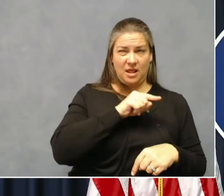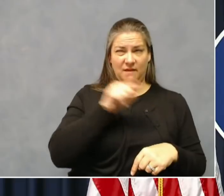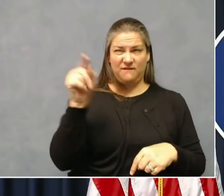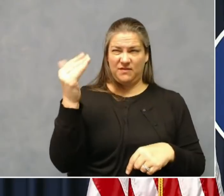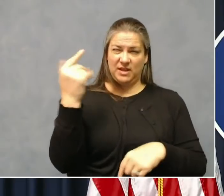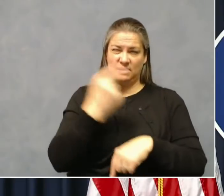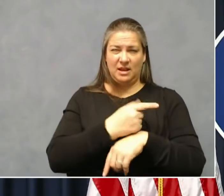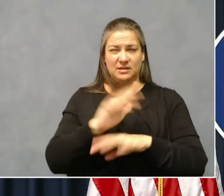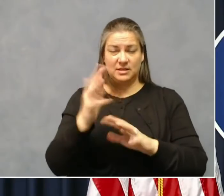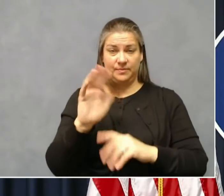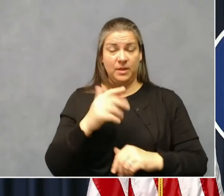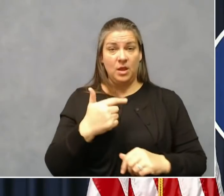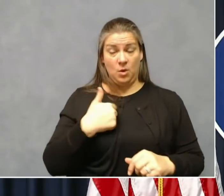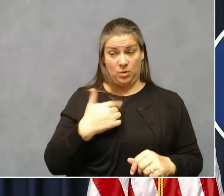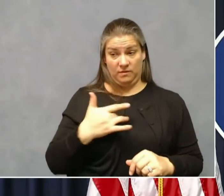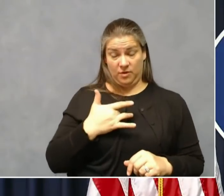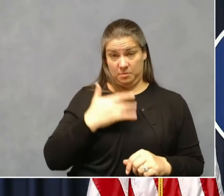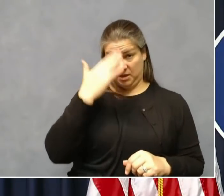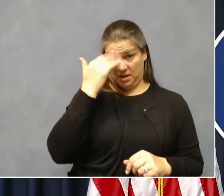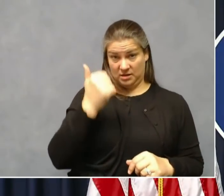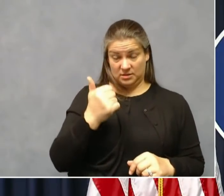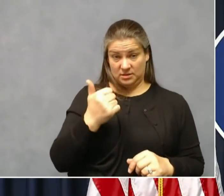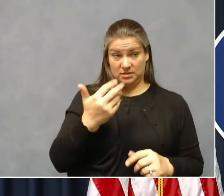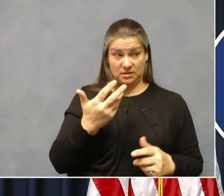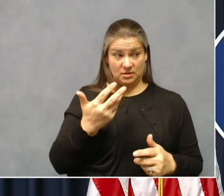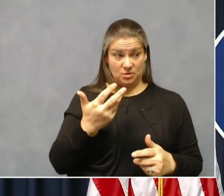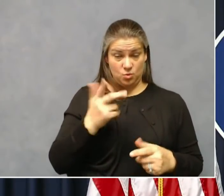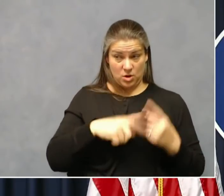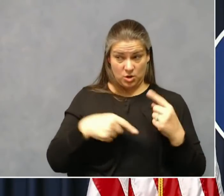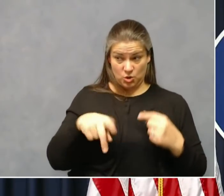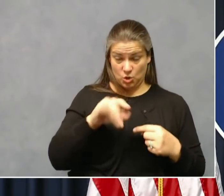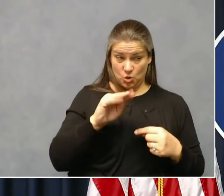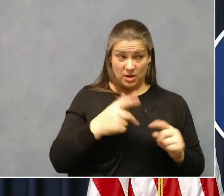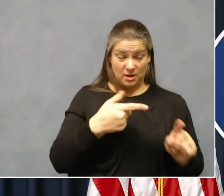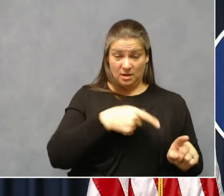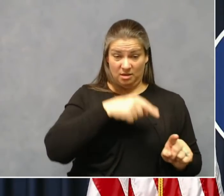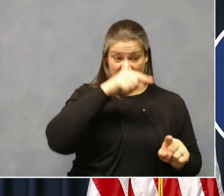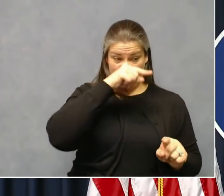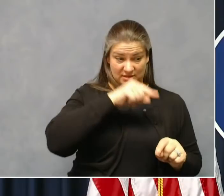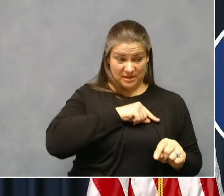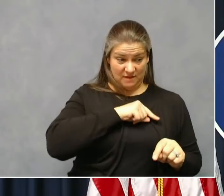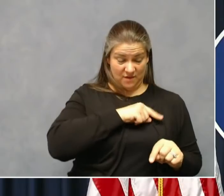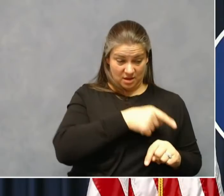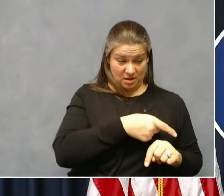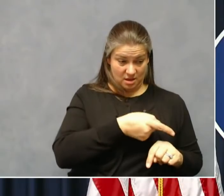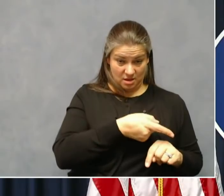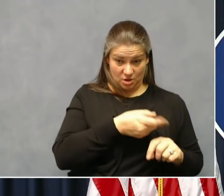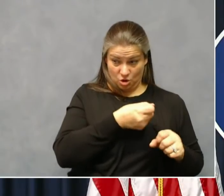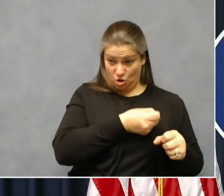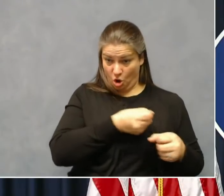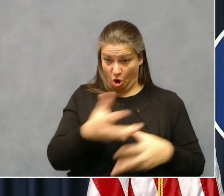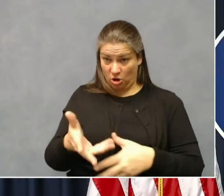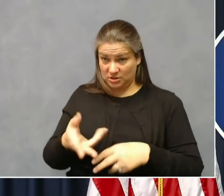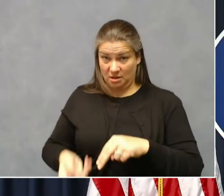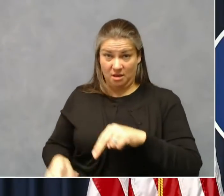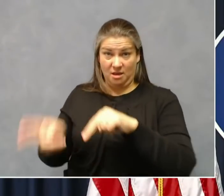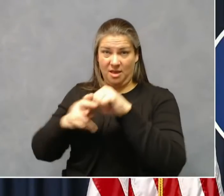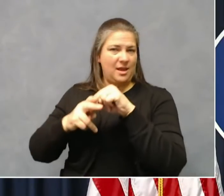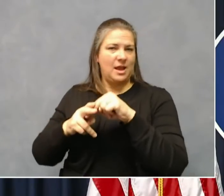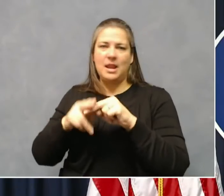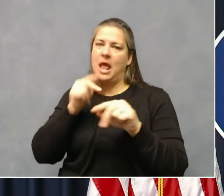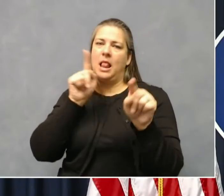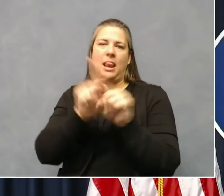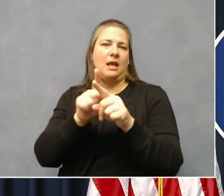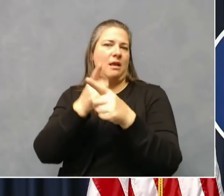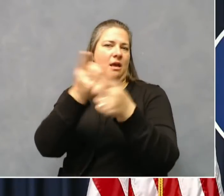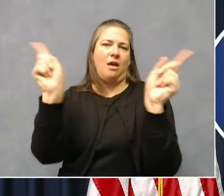we took, our Thanksgiving surge will be smaller than other states. But certainly we need people to follow the CDC's